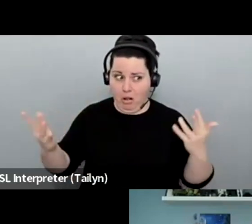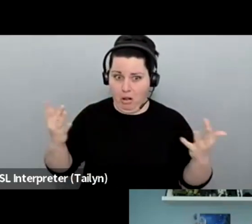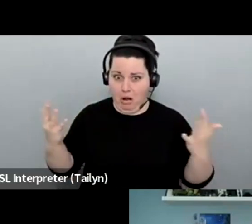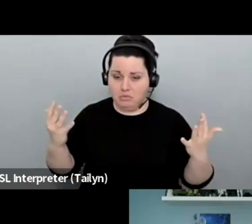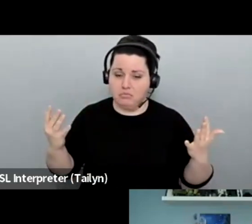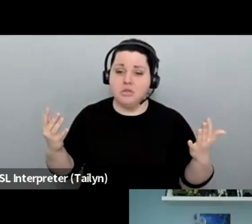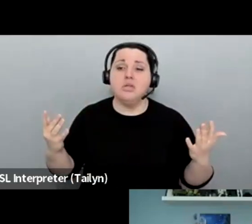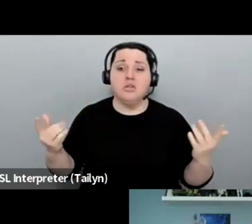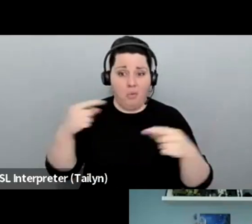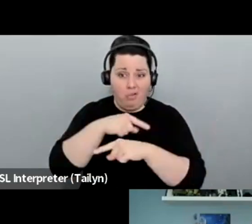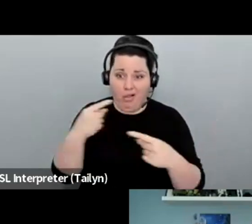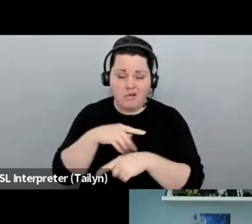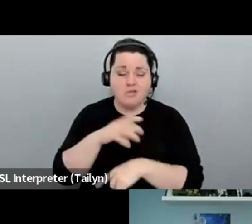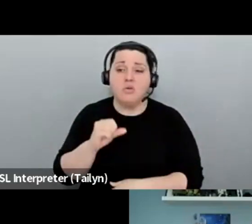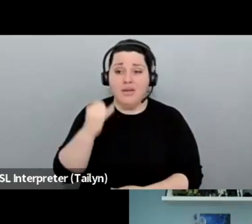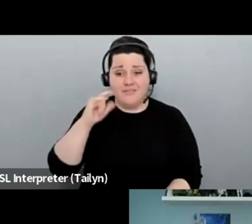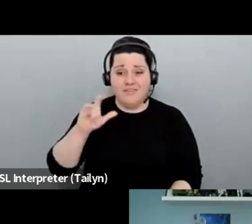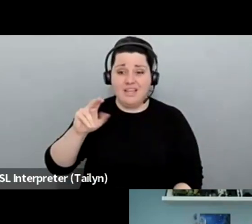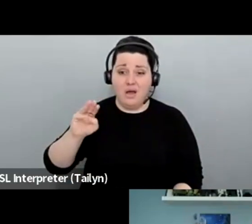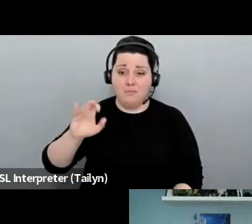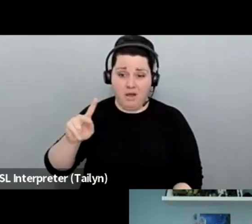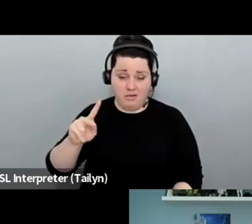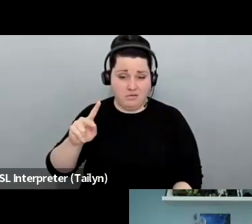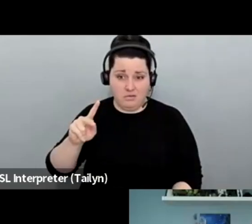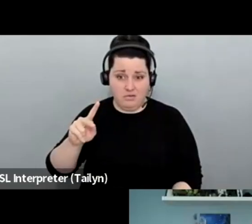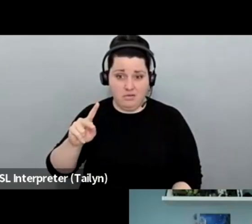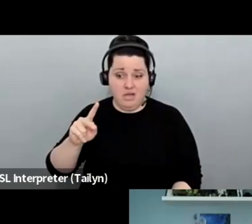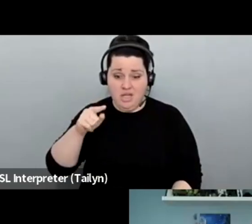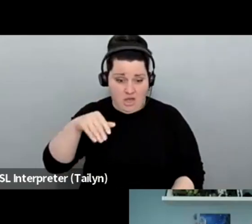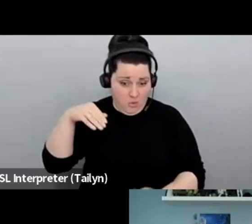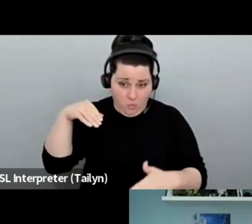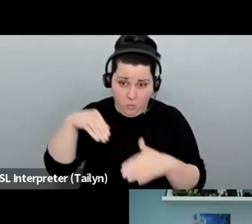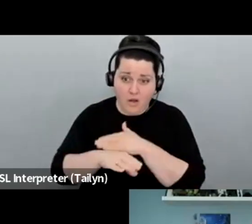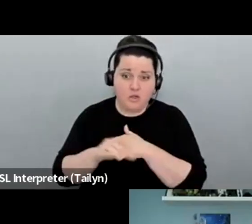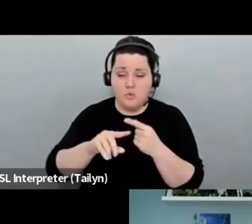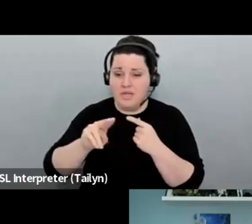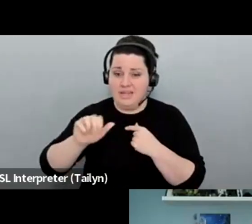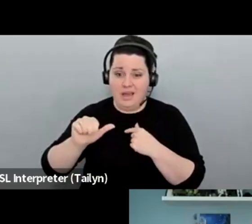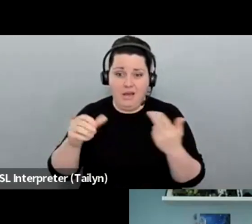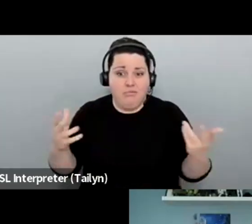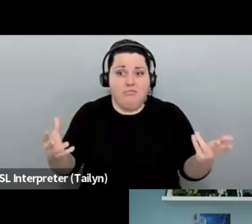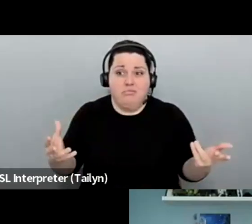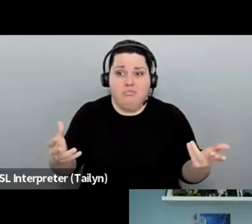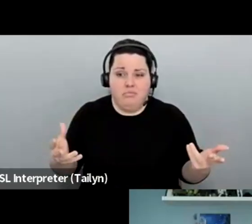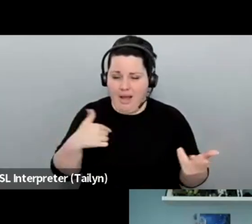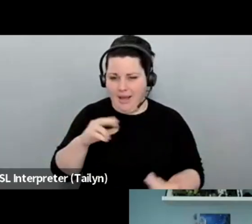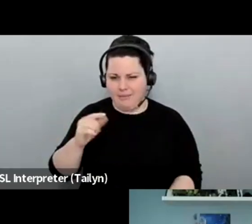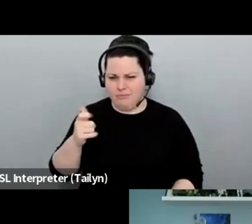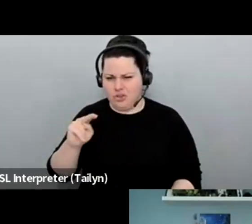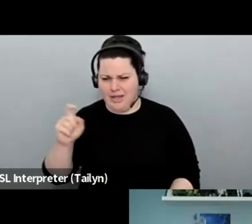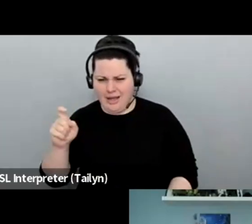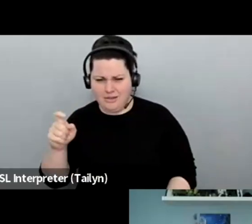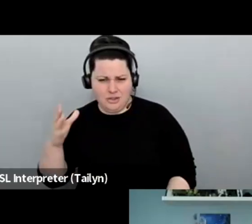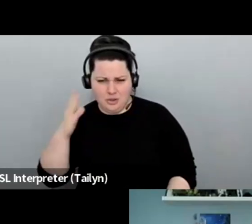if Elon Musk and his chainsaw walk into the NEH or the NEA, I don't know if I'm Generation X, so I don't know if